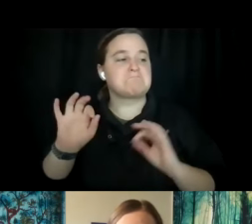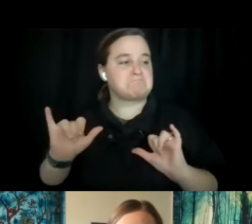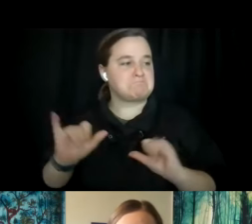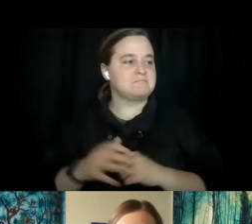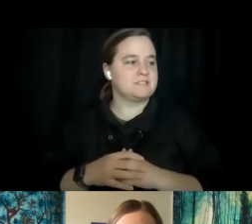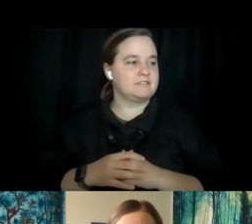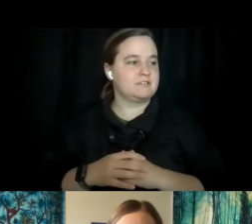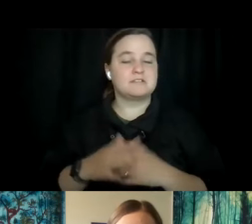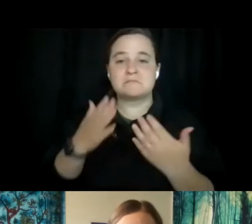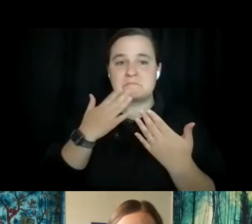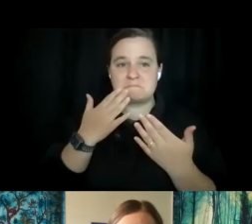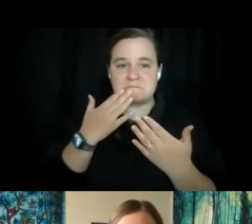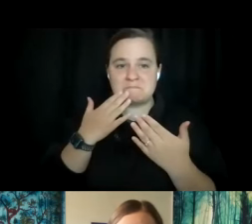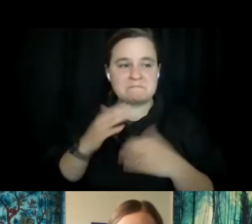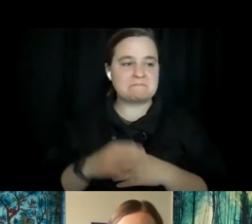Well, thanks all.